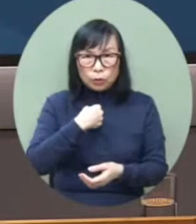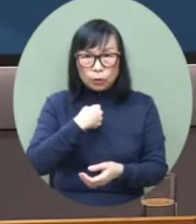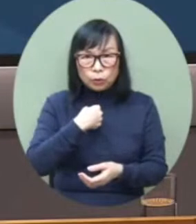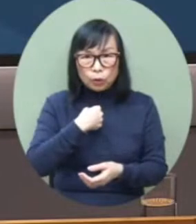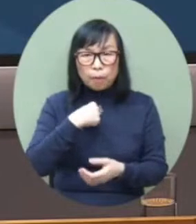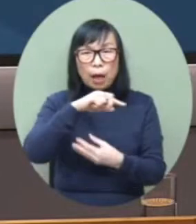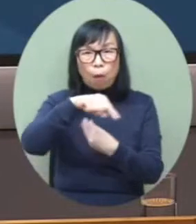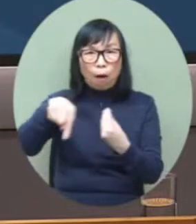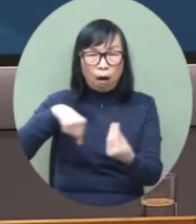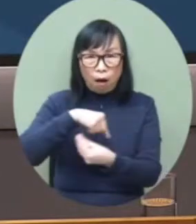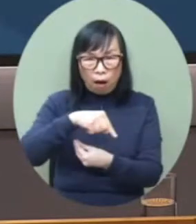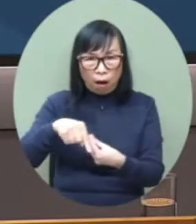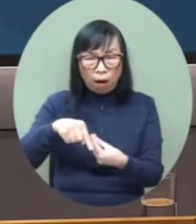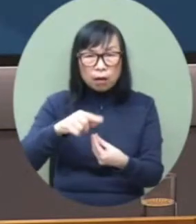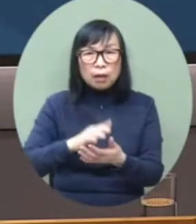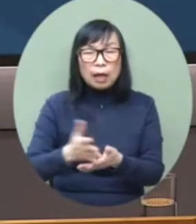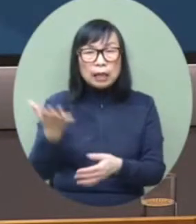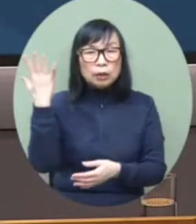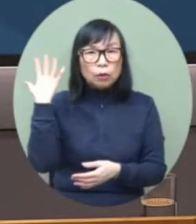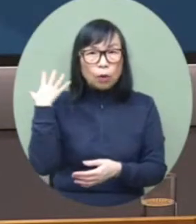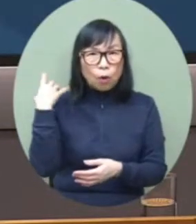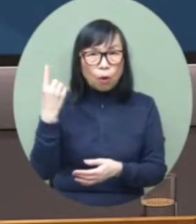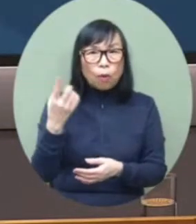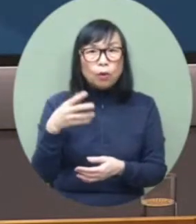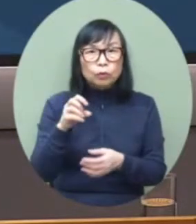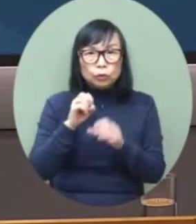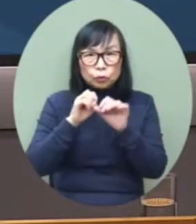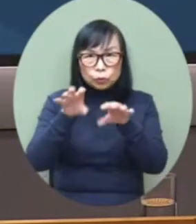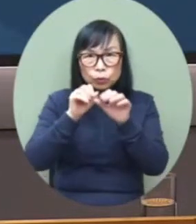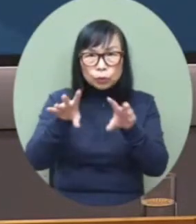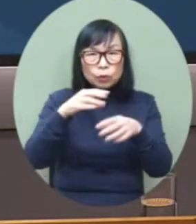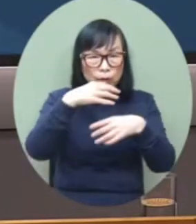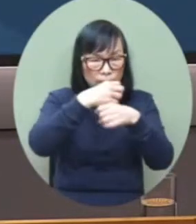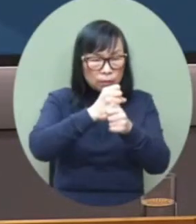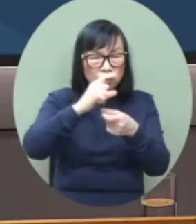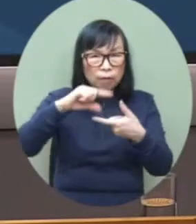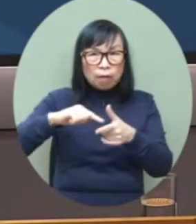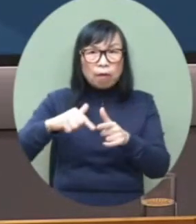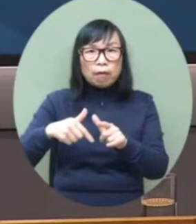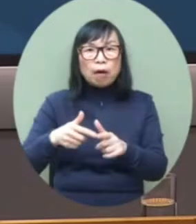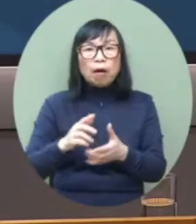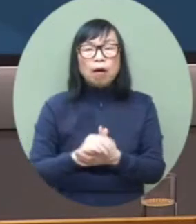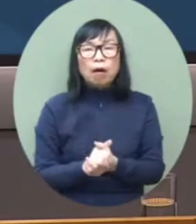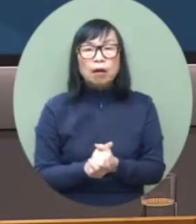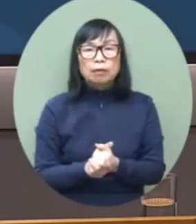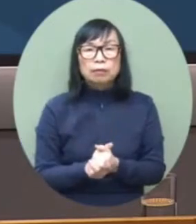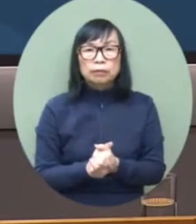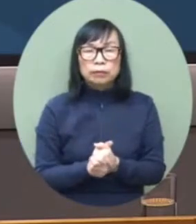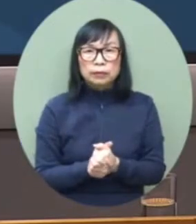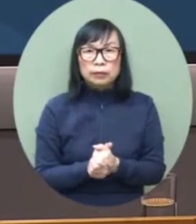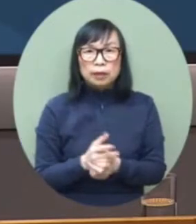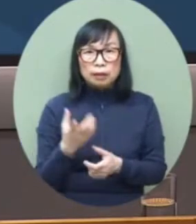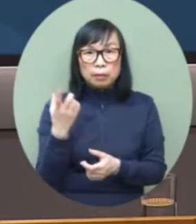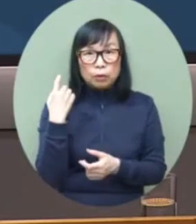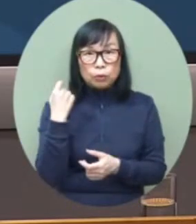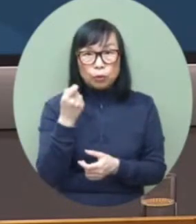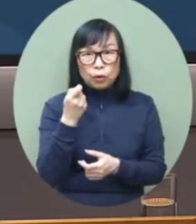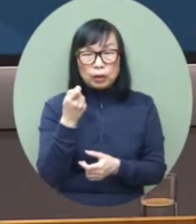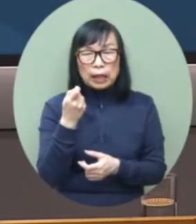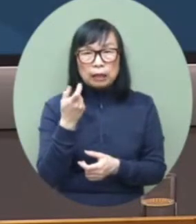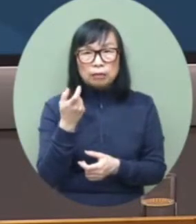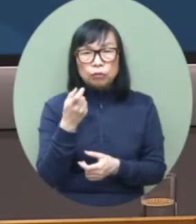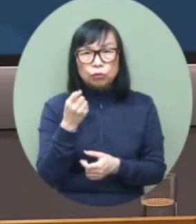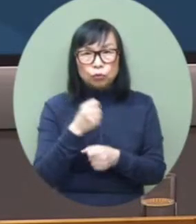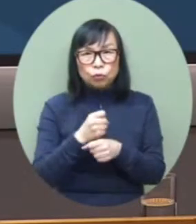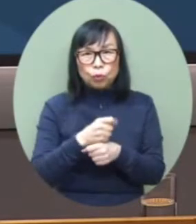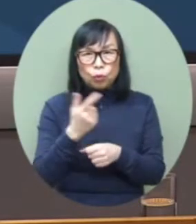We have to look at our conditions and the infection rate. In the last